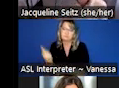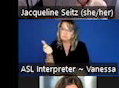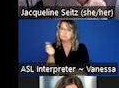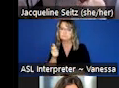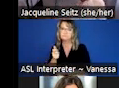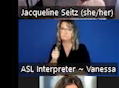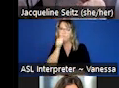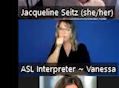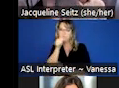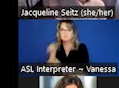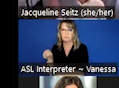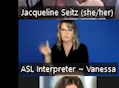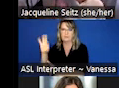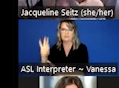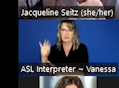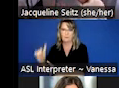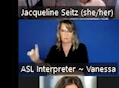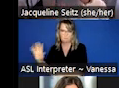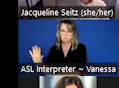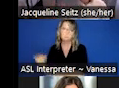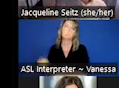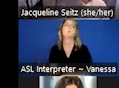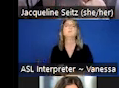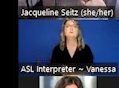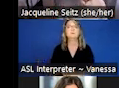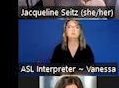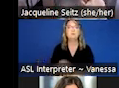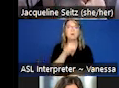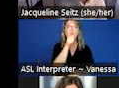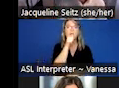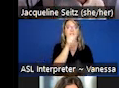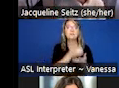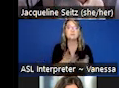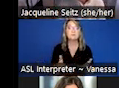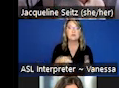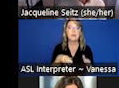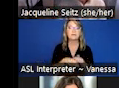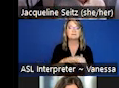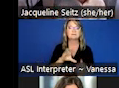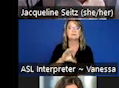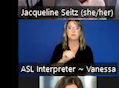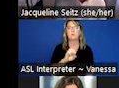911. Okay, so privacy resources and accessing the COE, PHI.